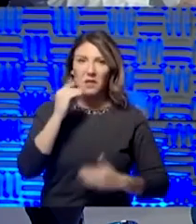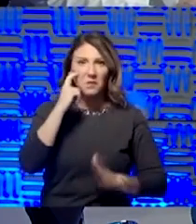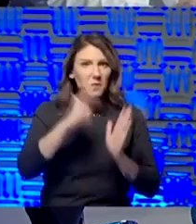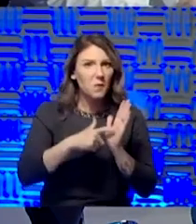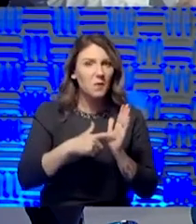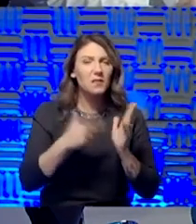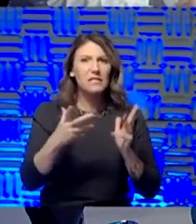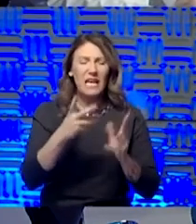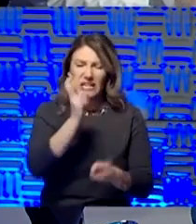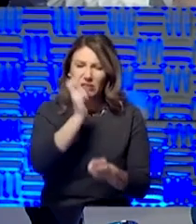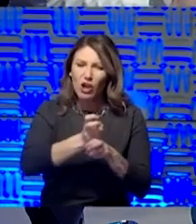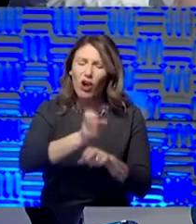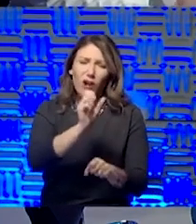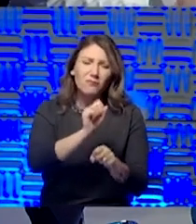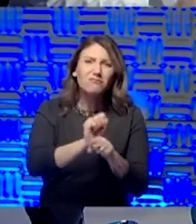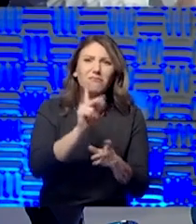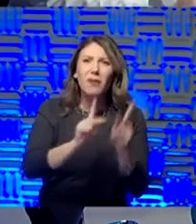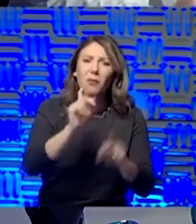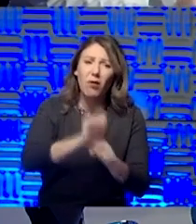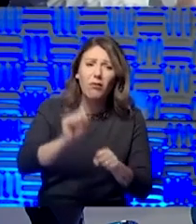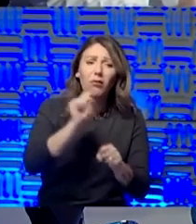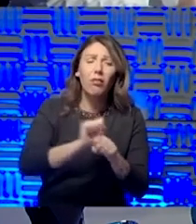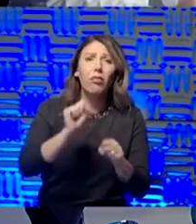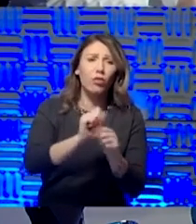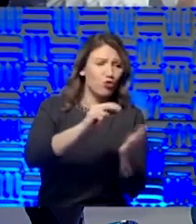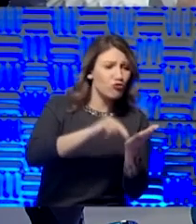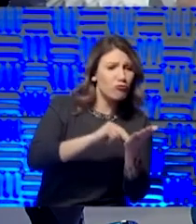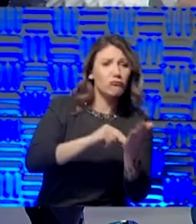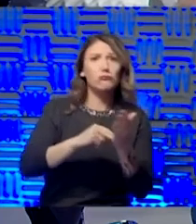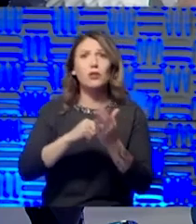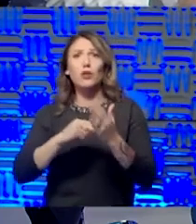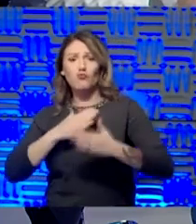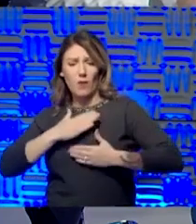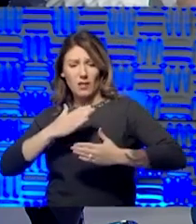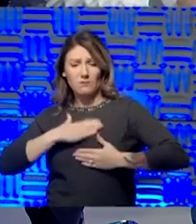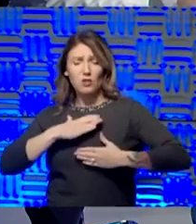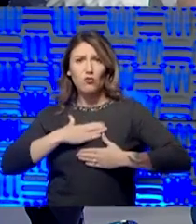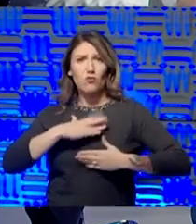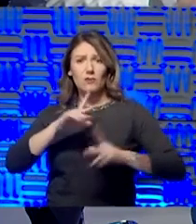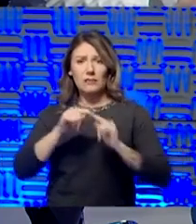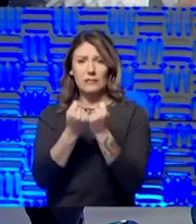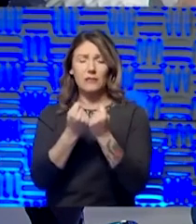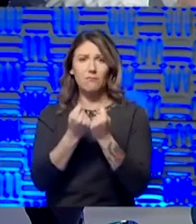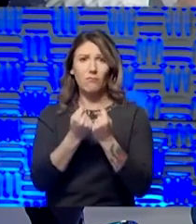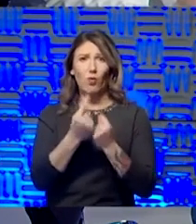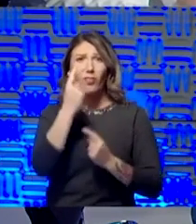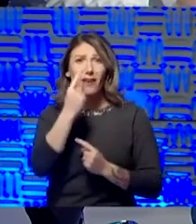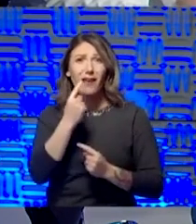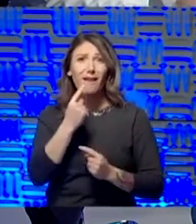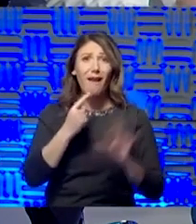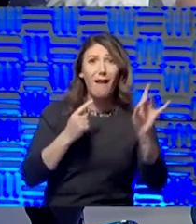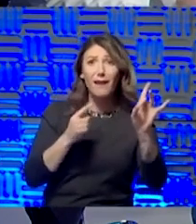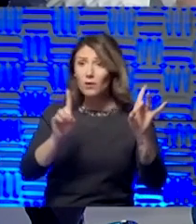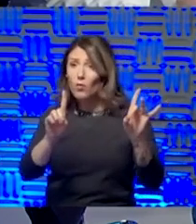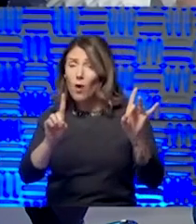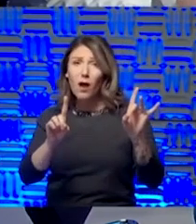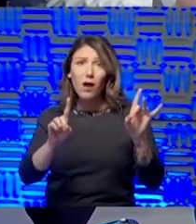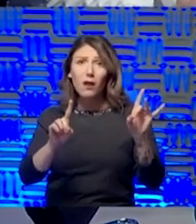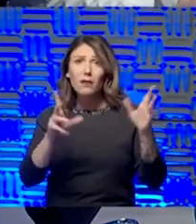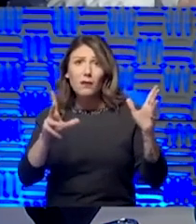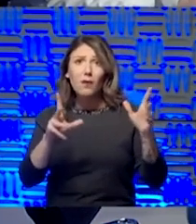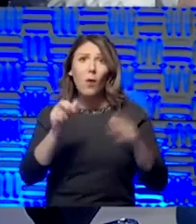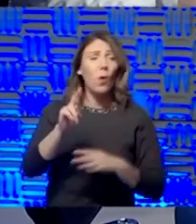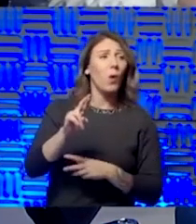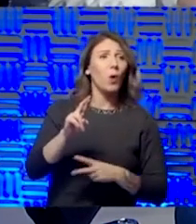work, and as hard as the nursing team and the respiratory team were working, do you think at an 8-to-1 ratio or a 1 or 2-to-1 ratio, patients